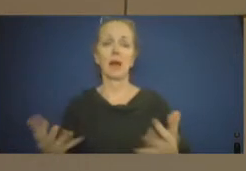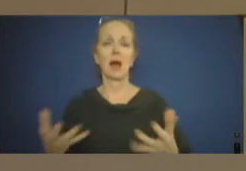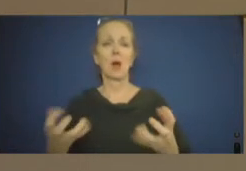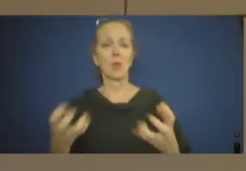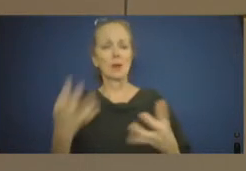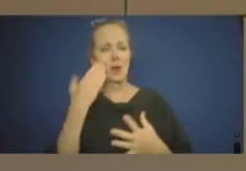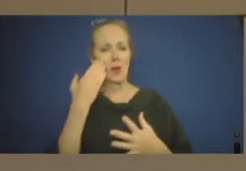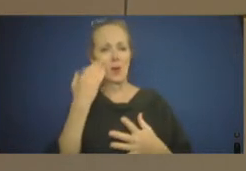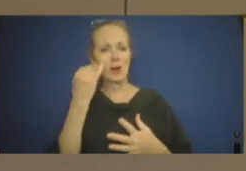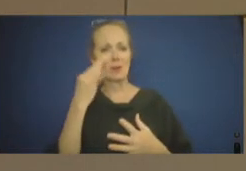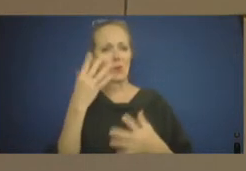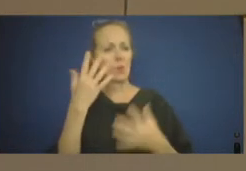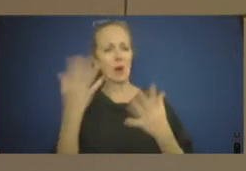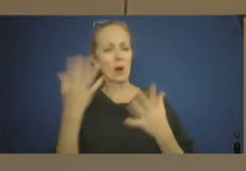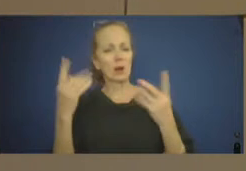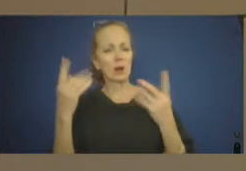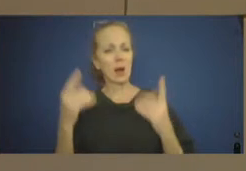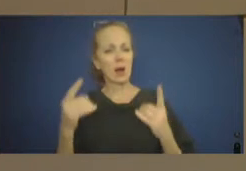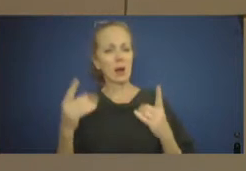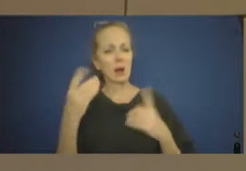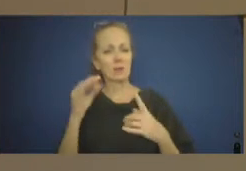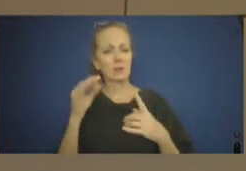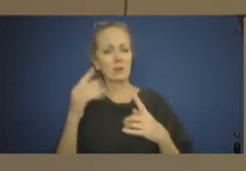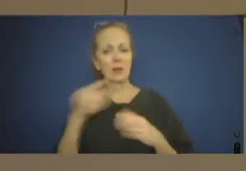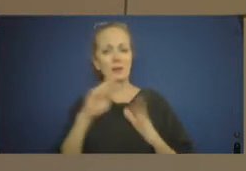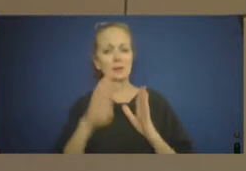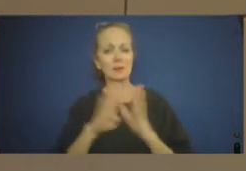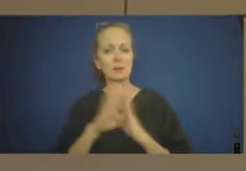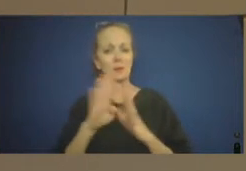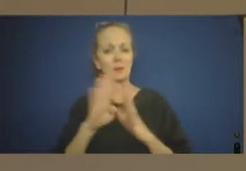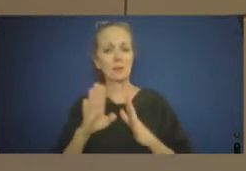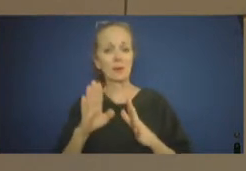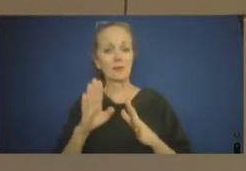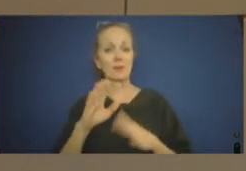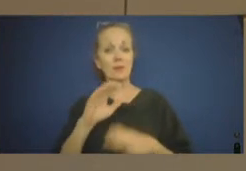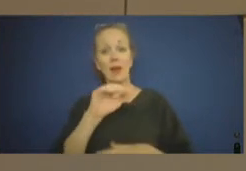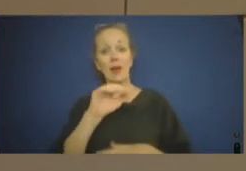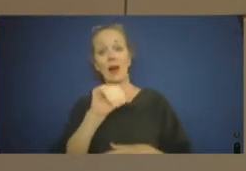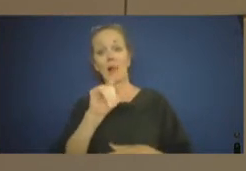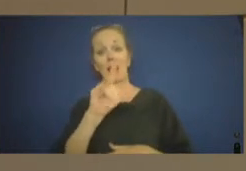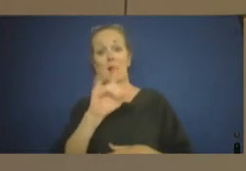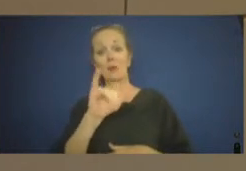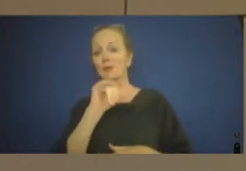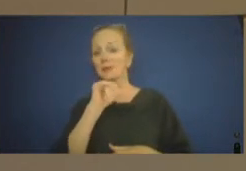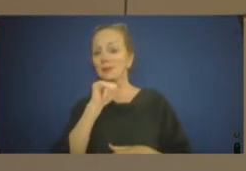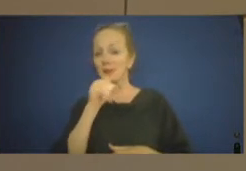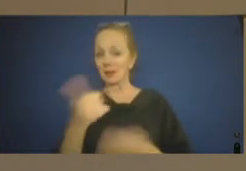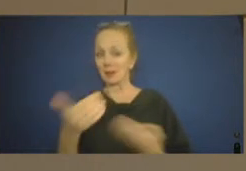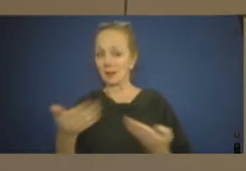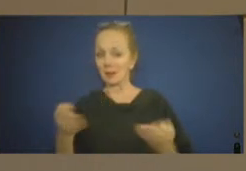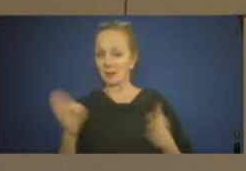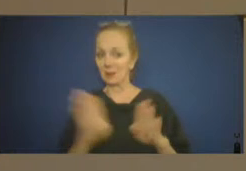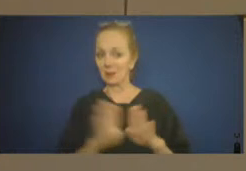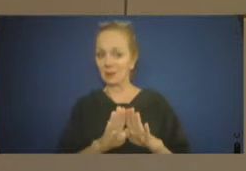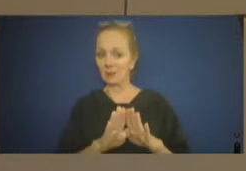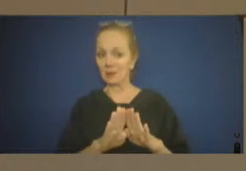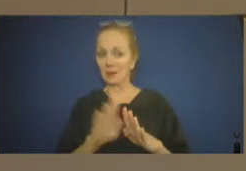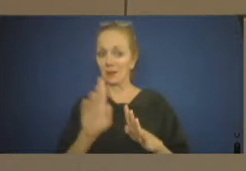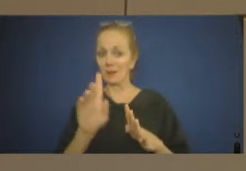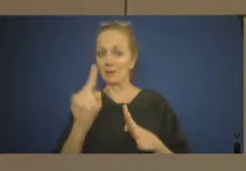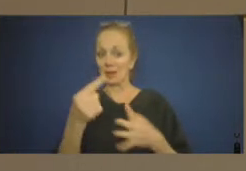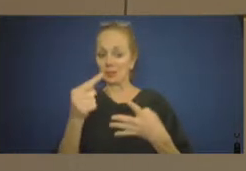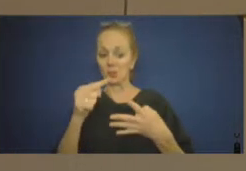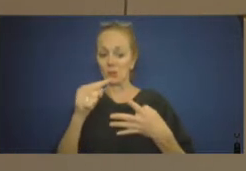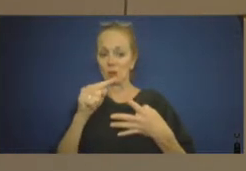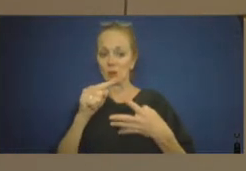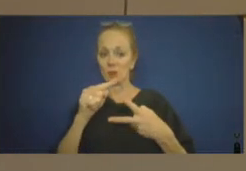what would happen to this development if the alley was not closed? That's my first question, and I guess we can ask Colin that